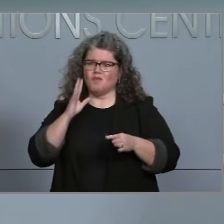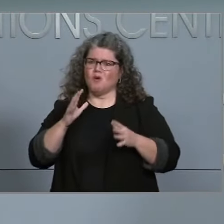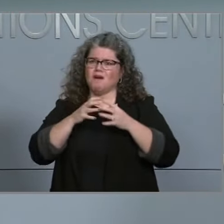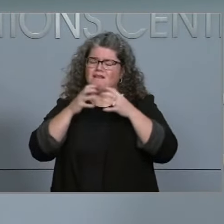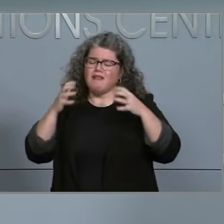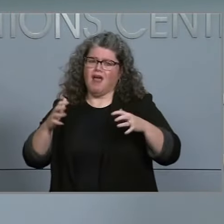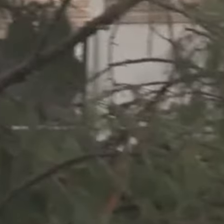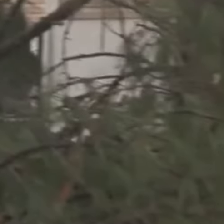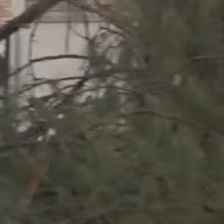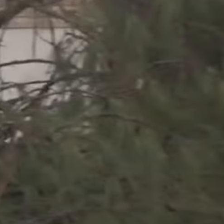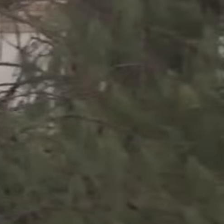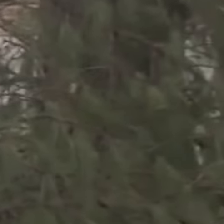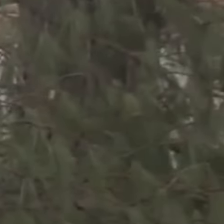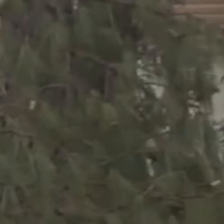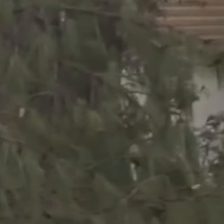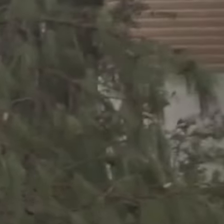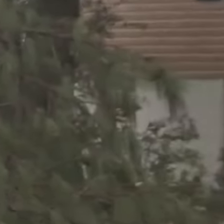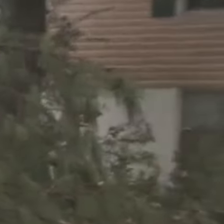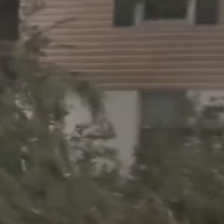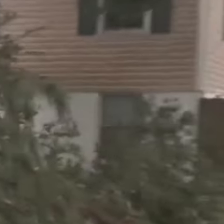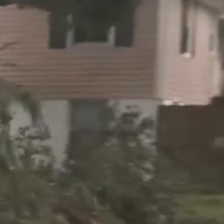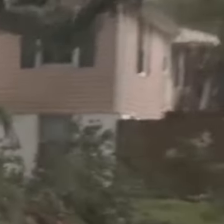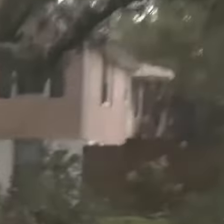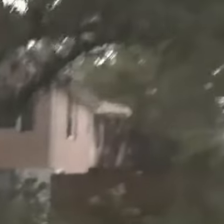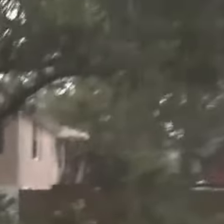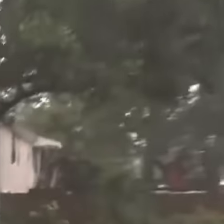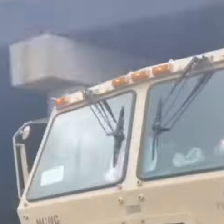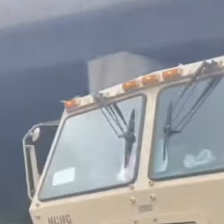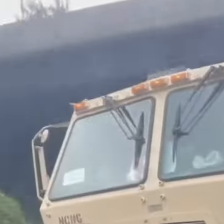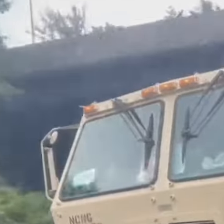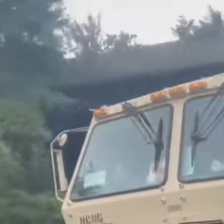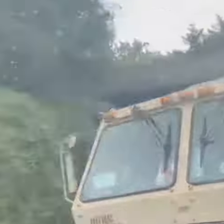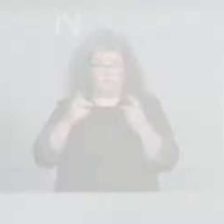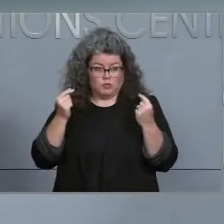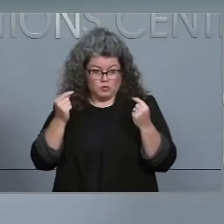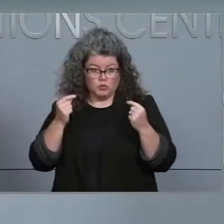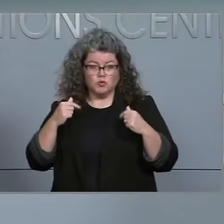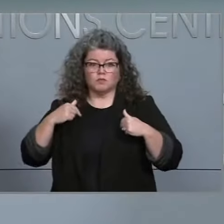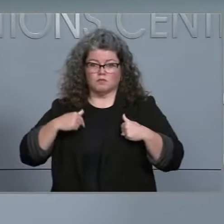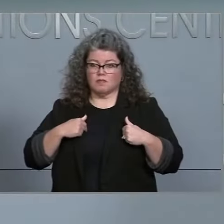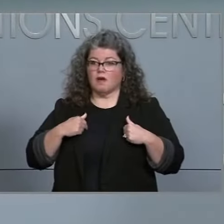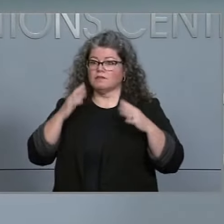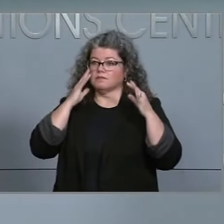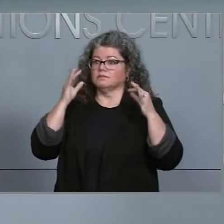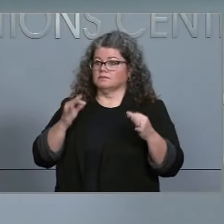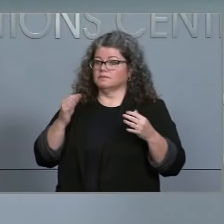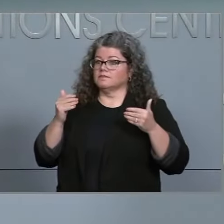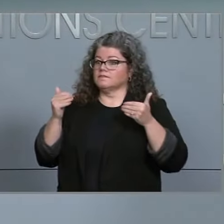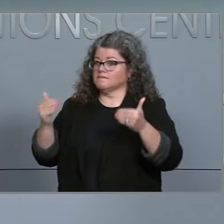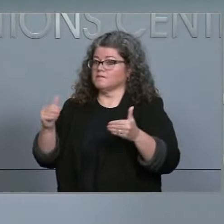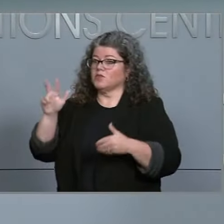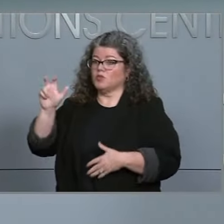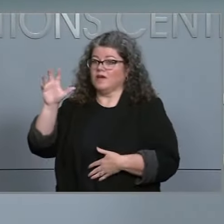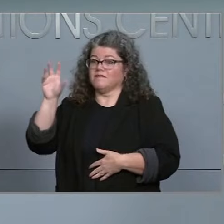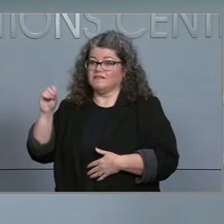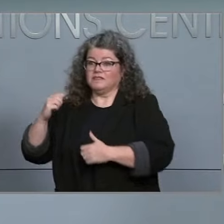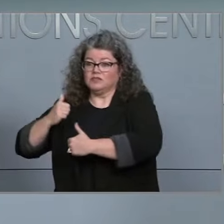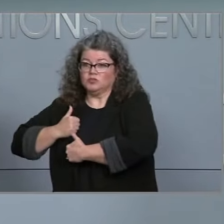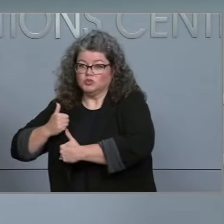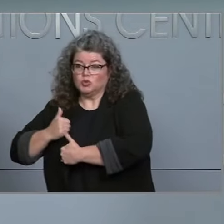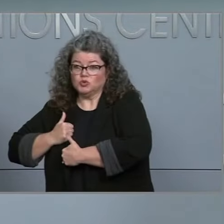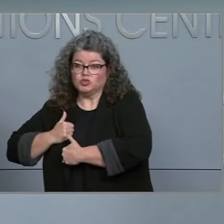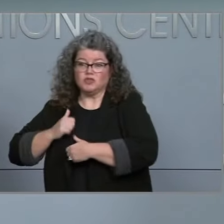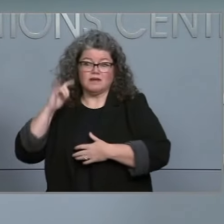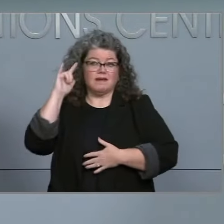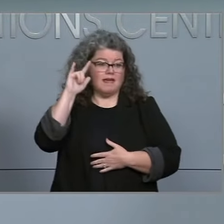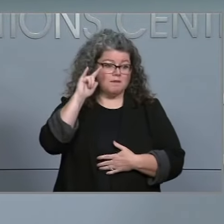More rain than most of us see in a month or even several months. I've activated more than 350 soldiers and airmen from the North